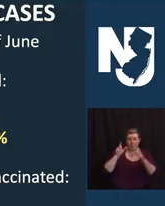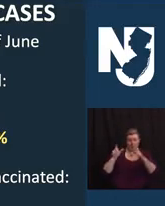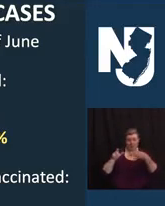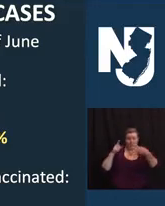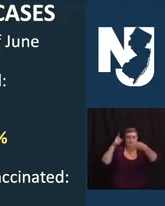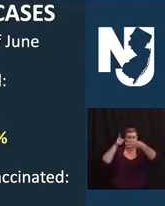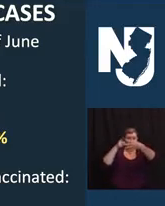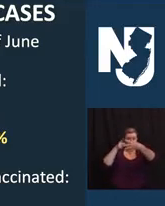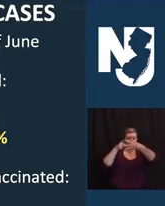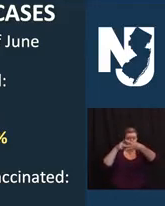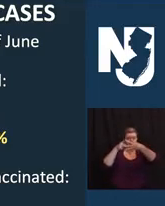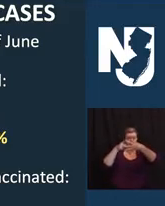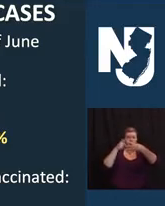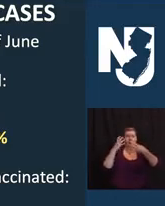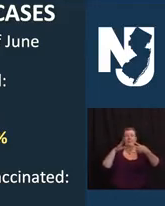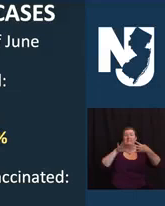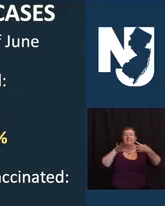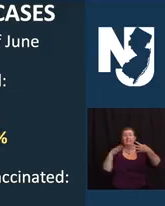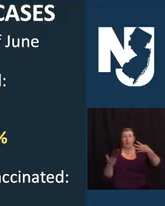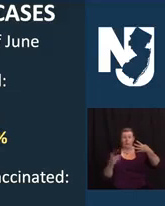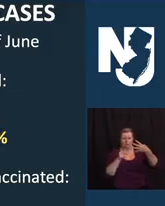individuals, meaning the vaccines are